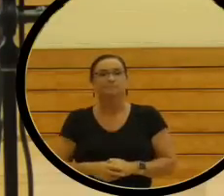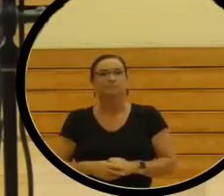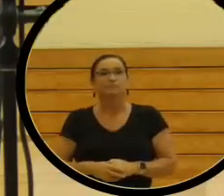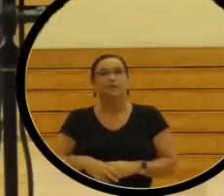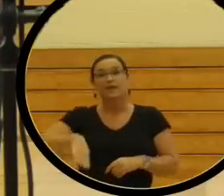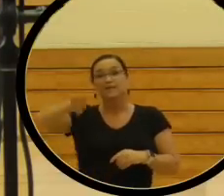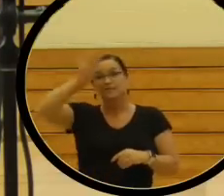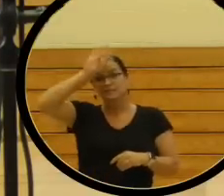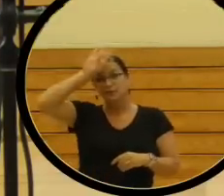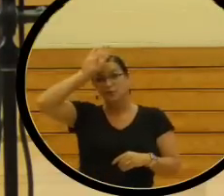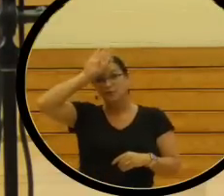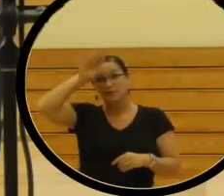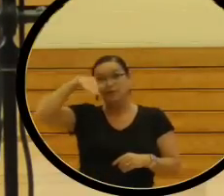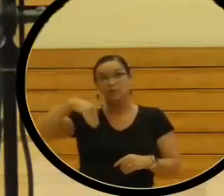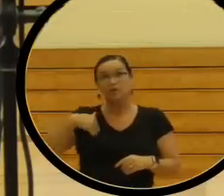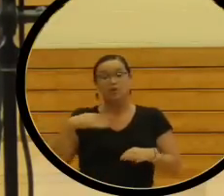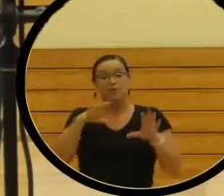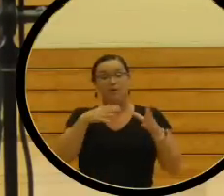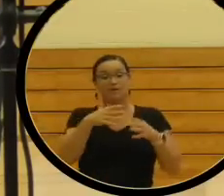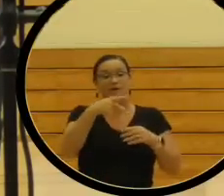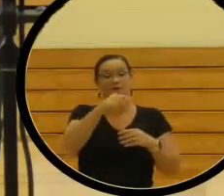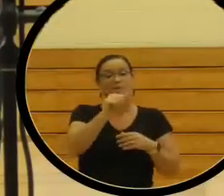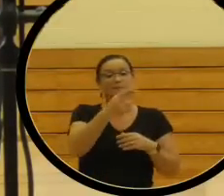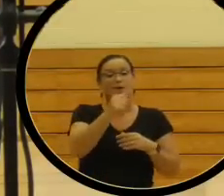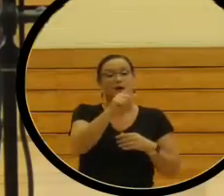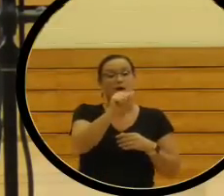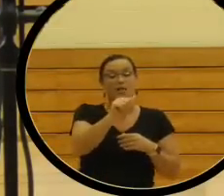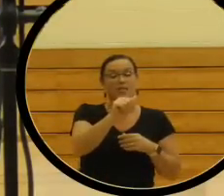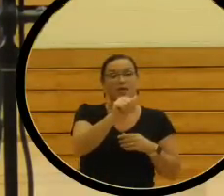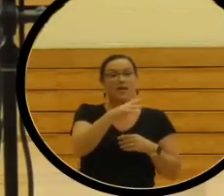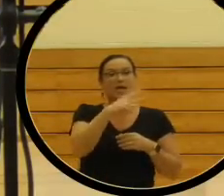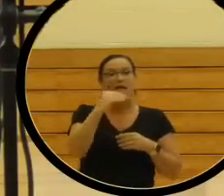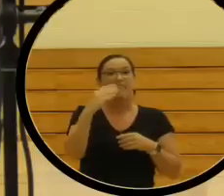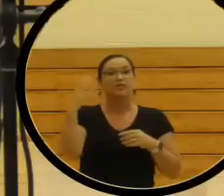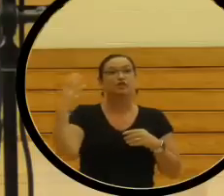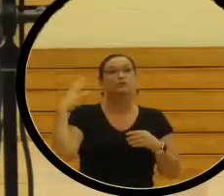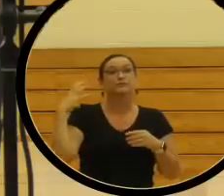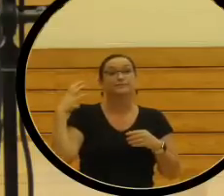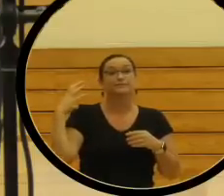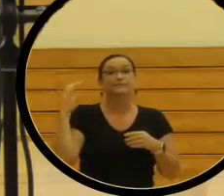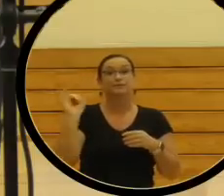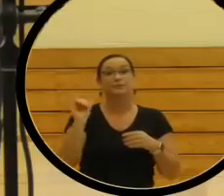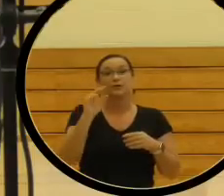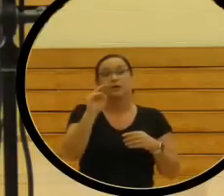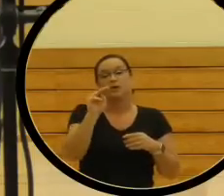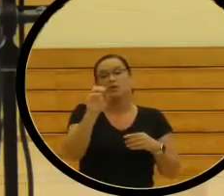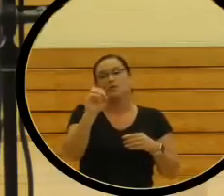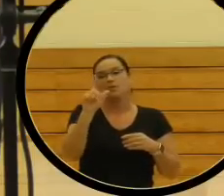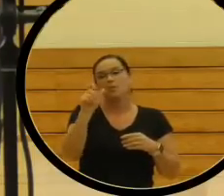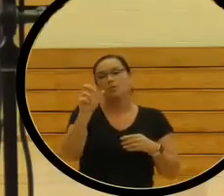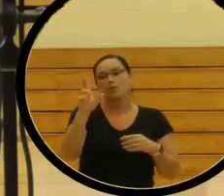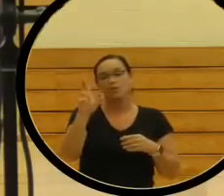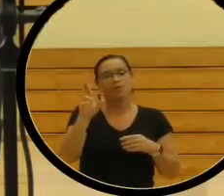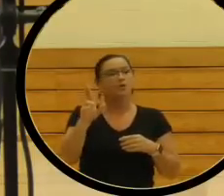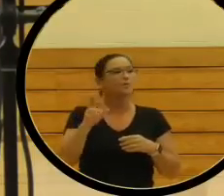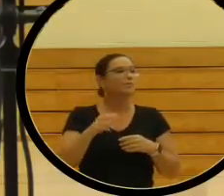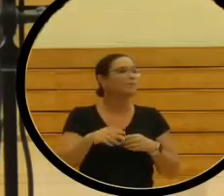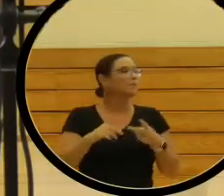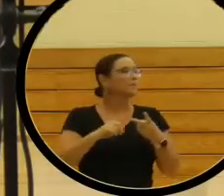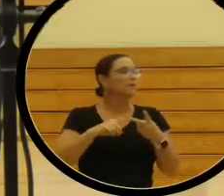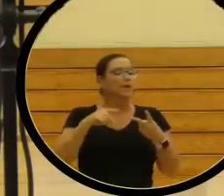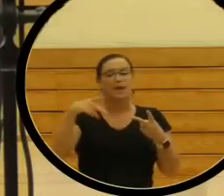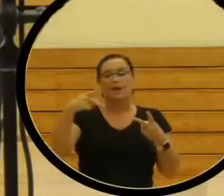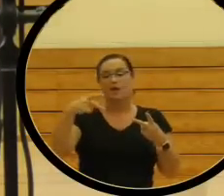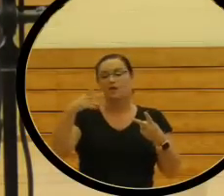Fire department, you have the units from Pahala here and their chiefs as well. Chief Moeller, Chief